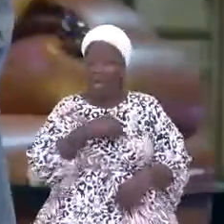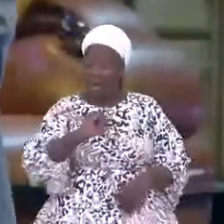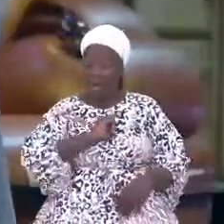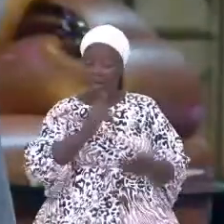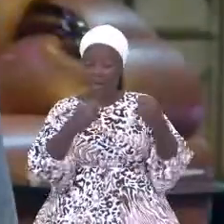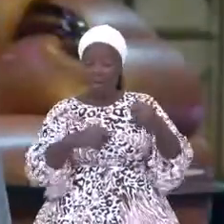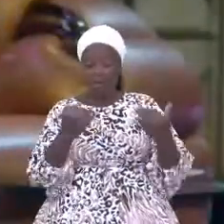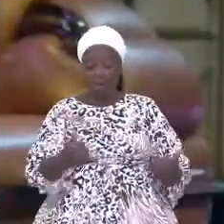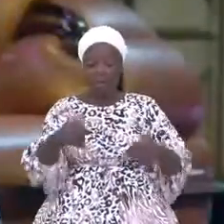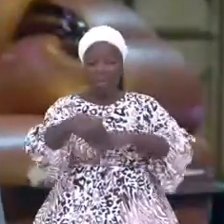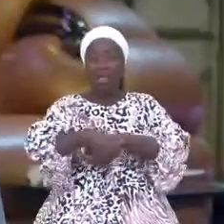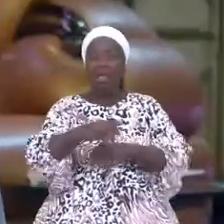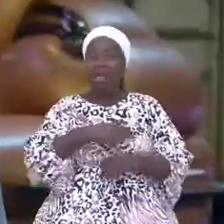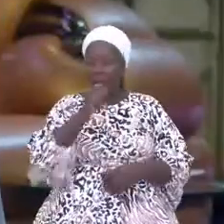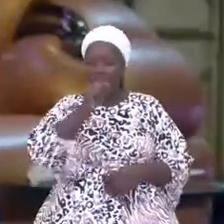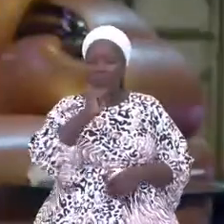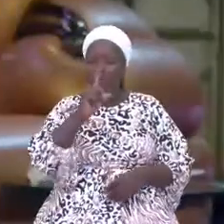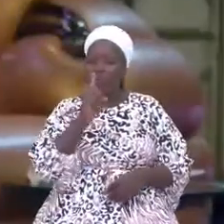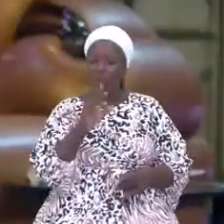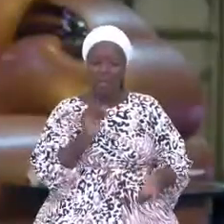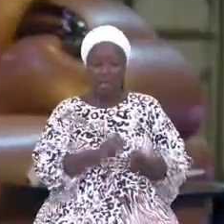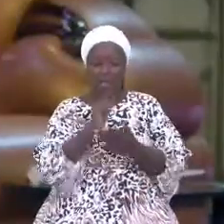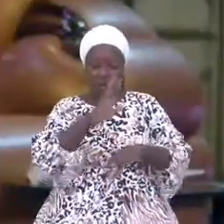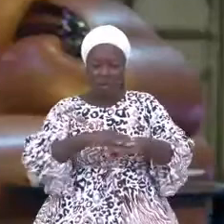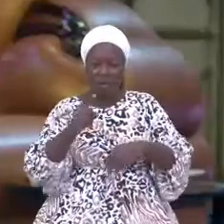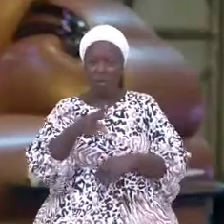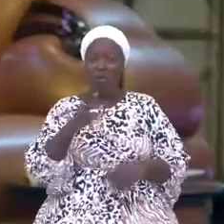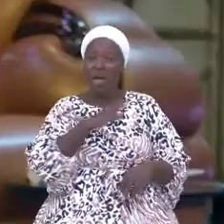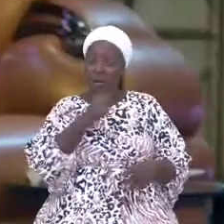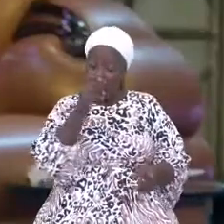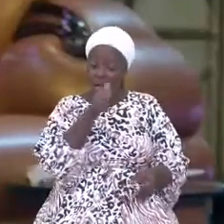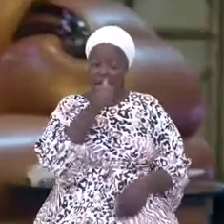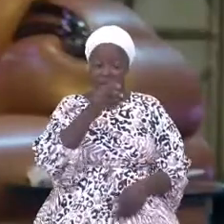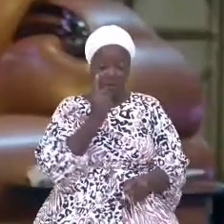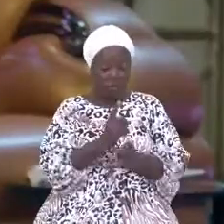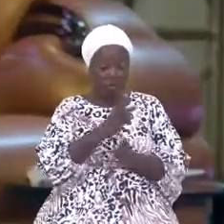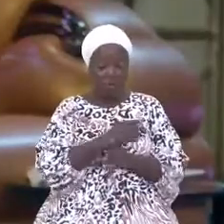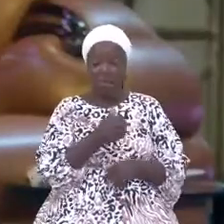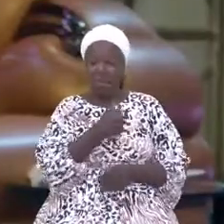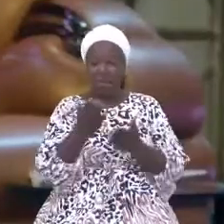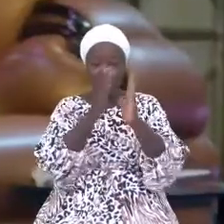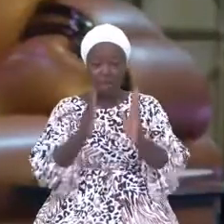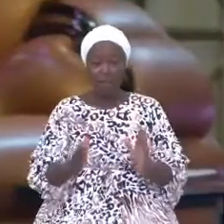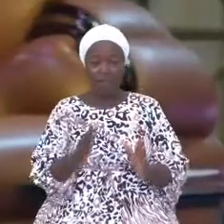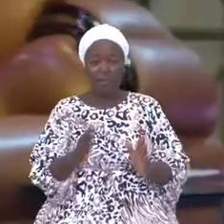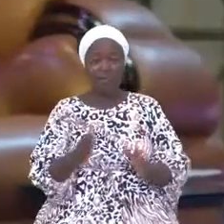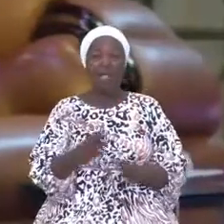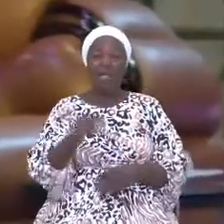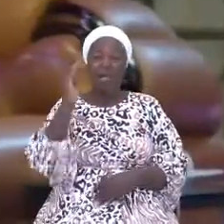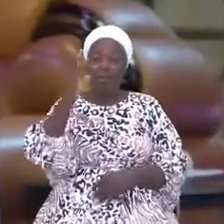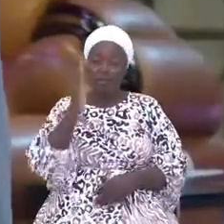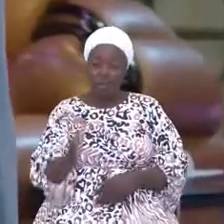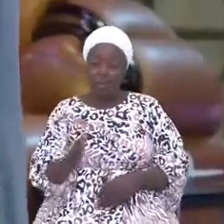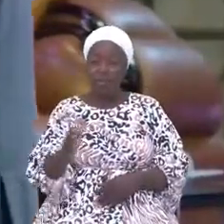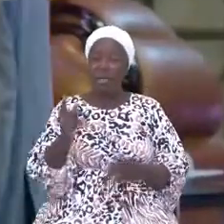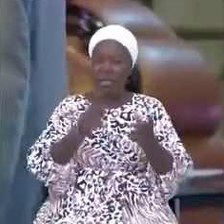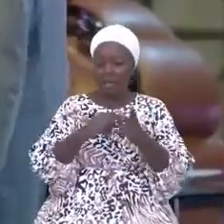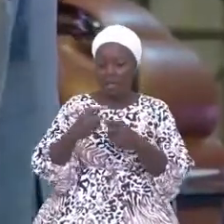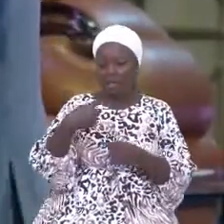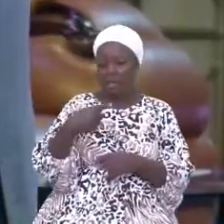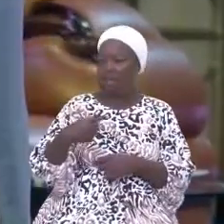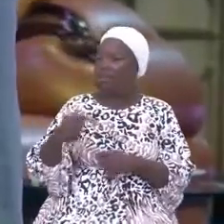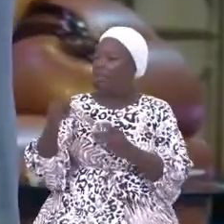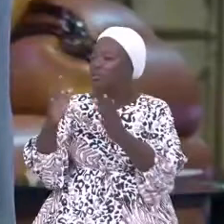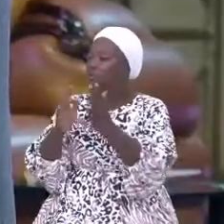tonight. I'm not the one calling you. I'm just an errant boy evangelist. I say,